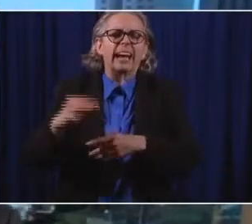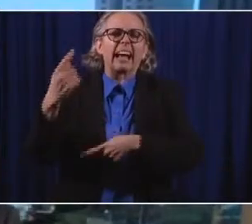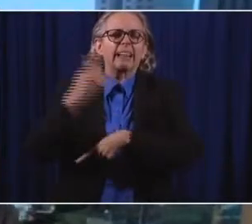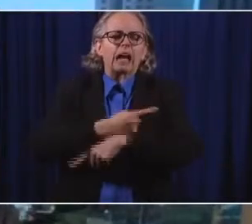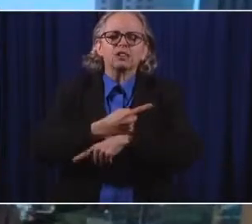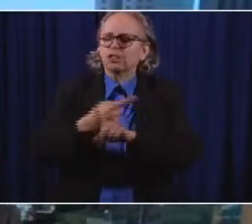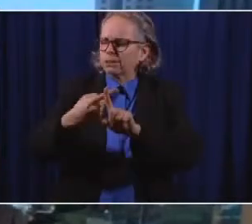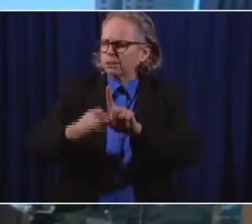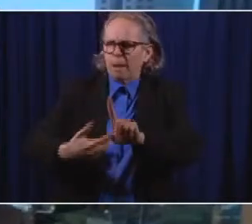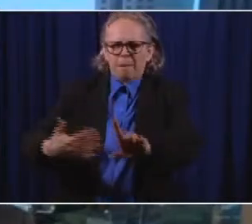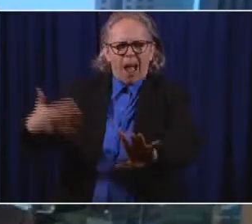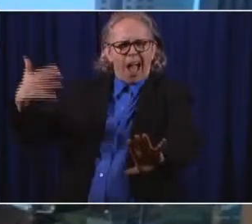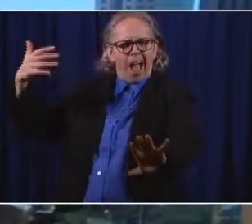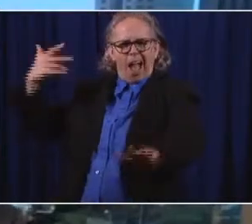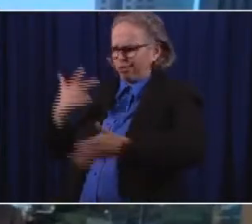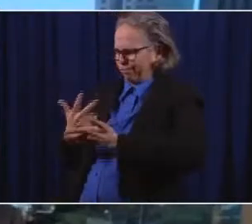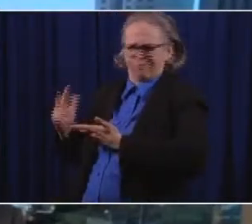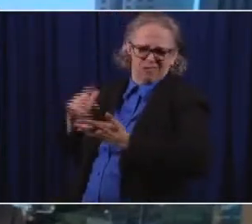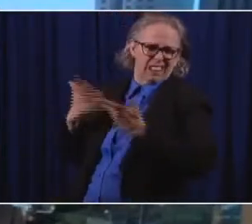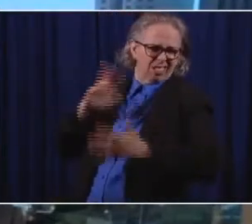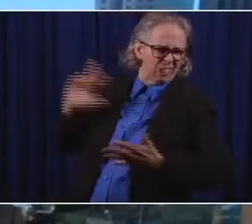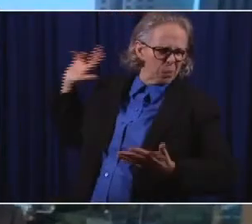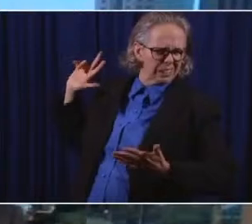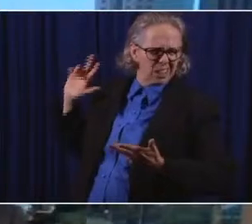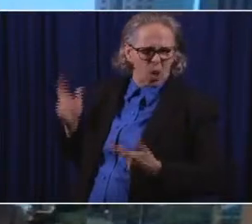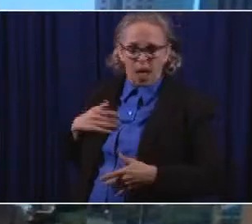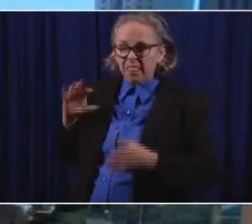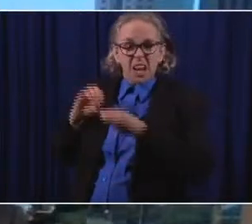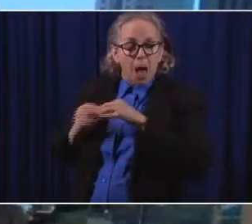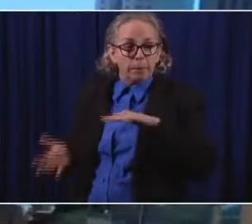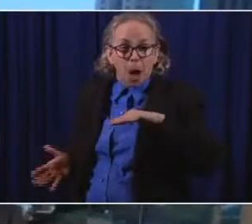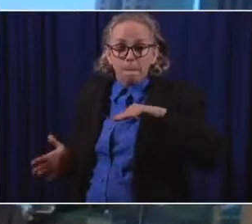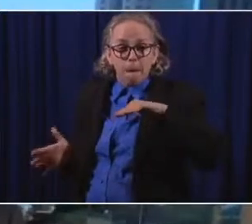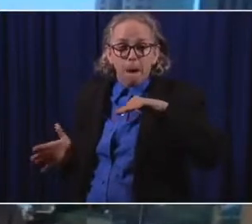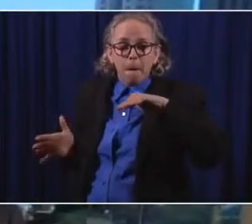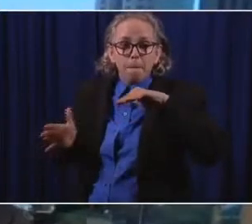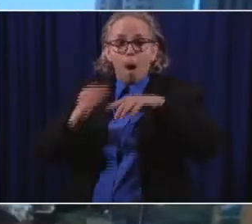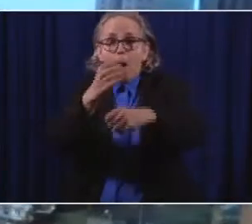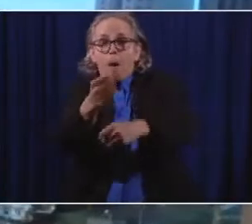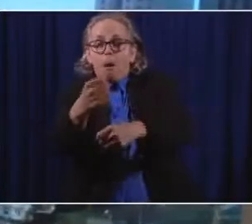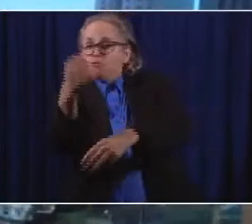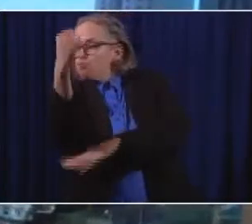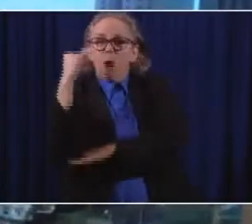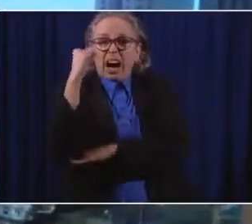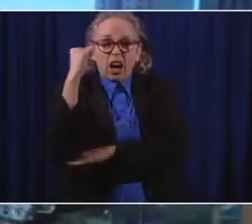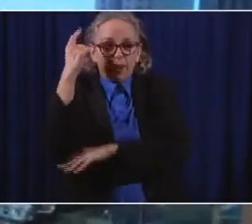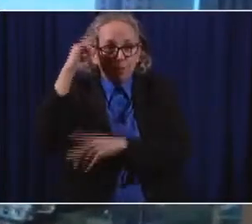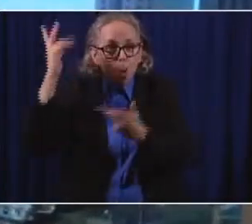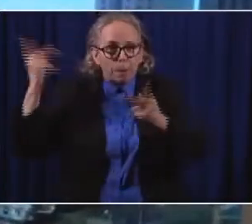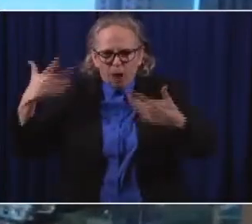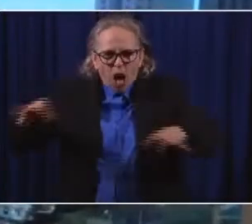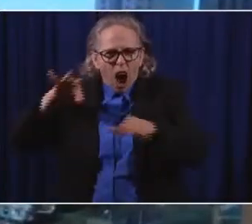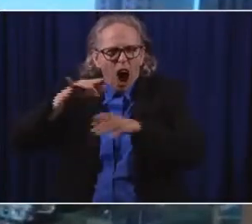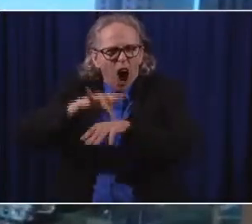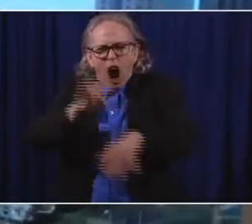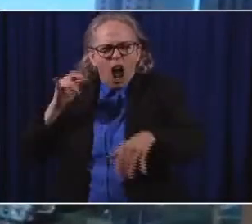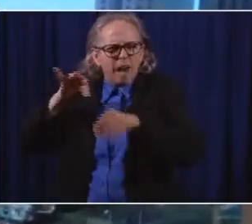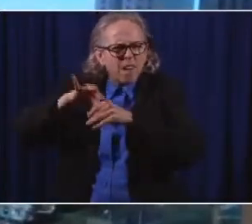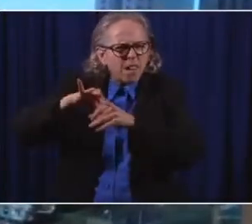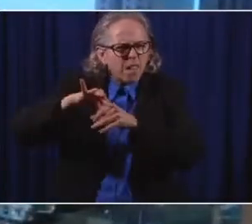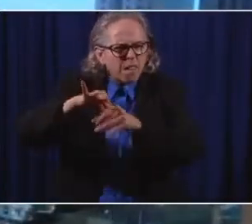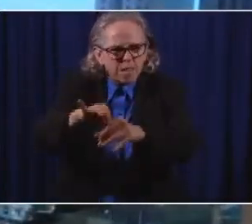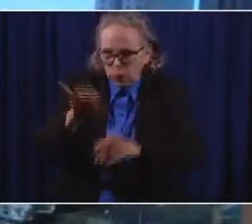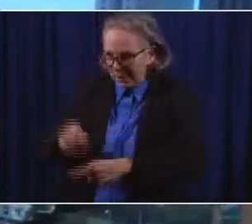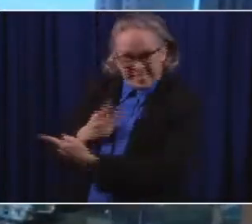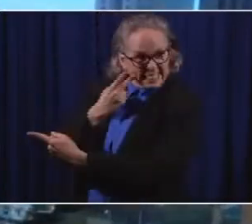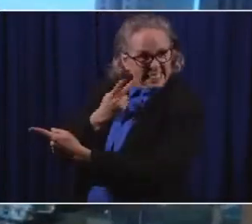seen record-breaking numbers of Ohioans taking advantage of early and absentee voting. You can see the countdown clock behind me, 6 days,